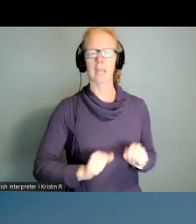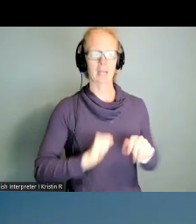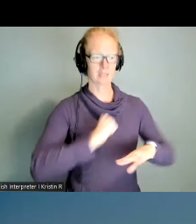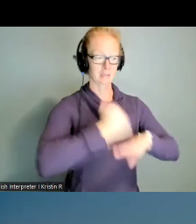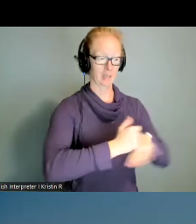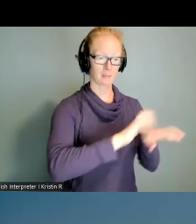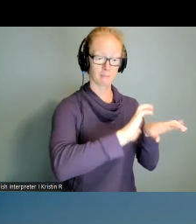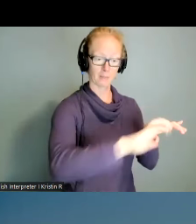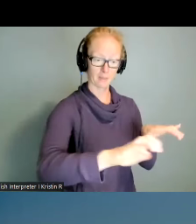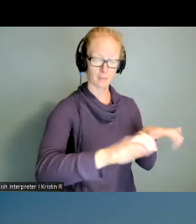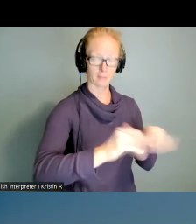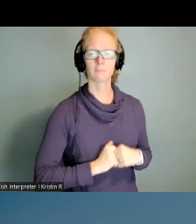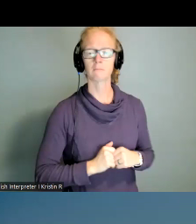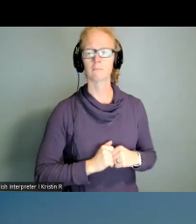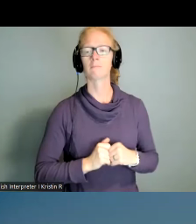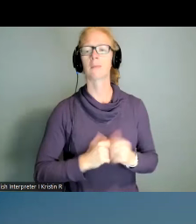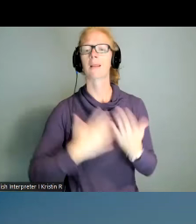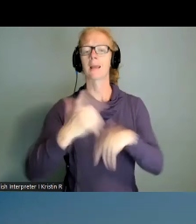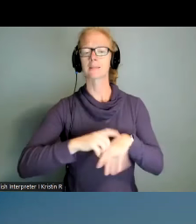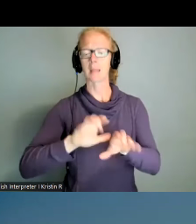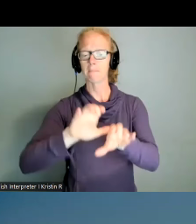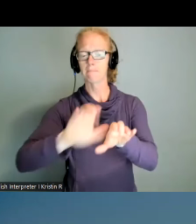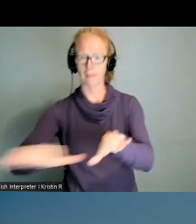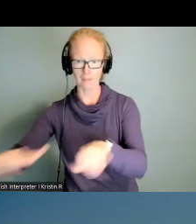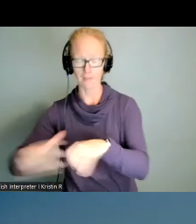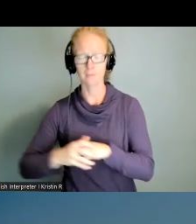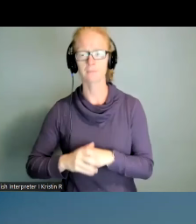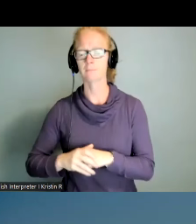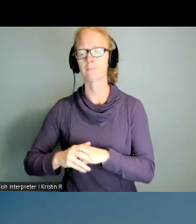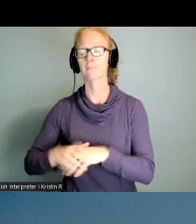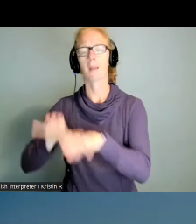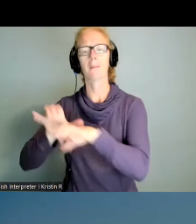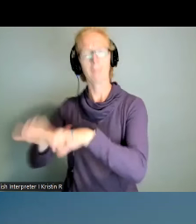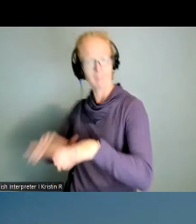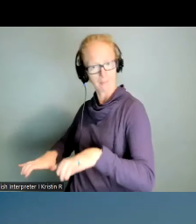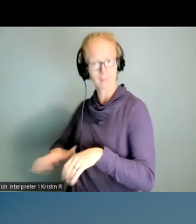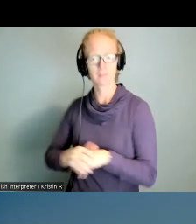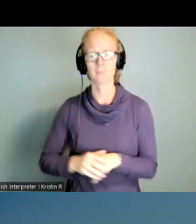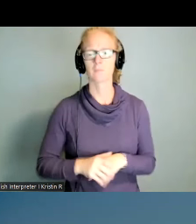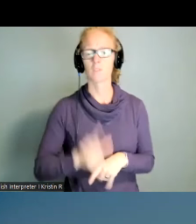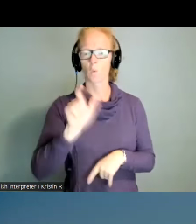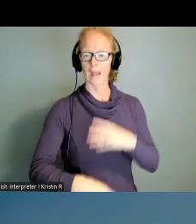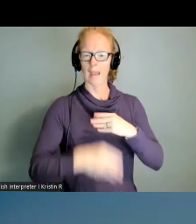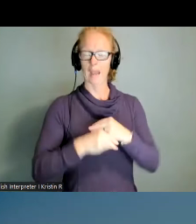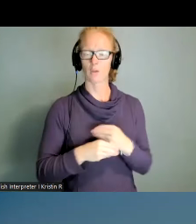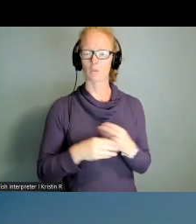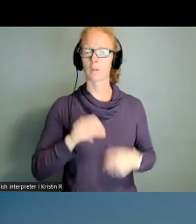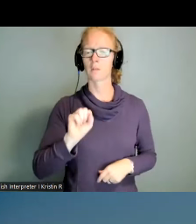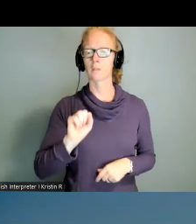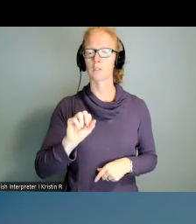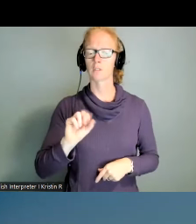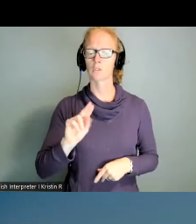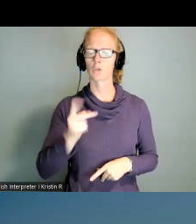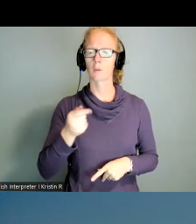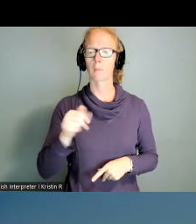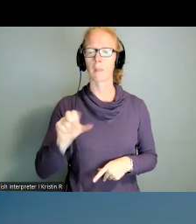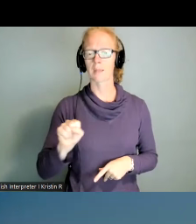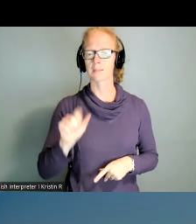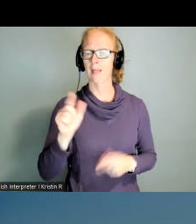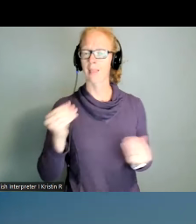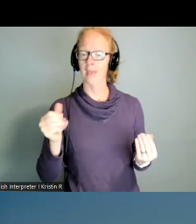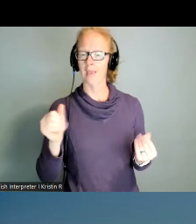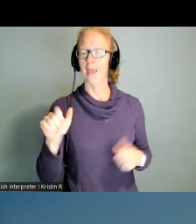years. In addition, the 2019 Surplus Land Act permits the conversion of municipally owned golf courses to